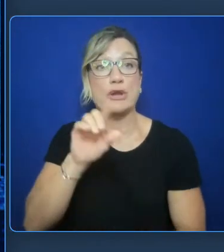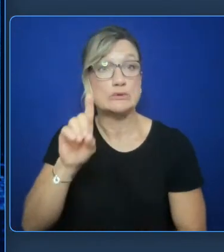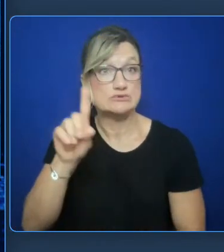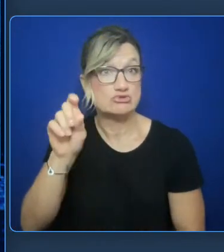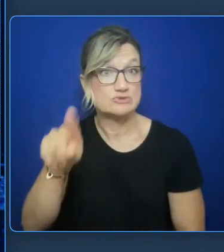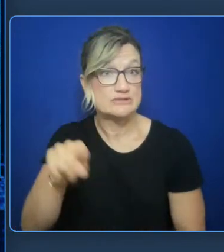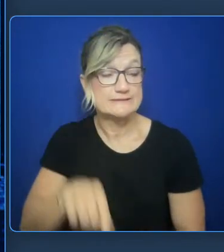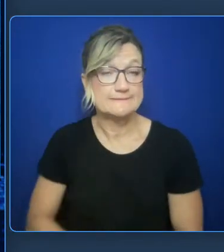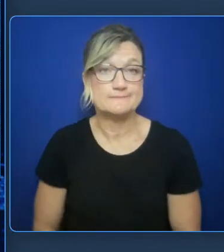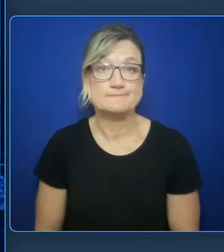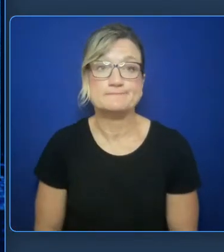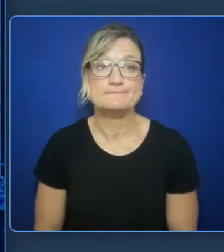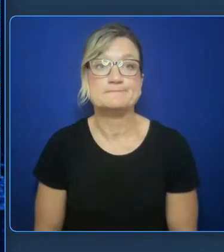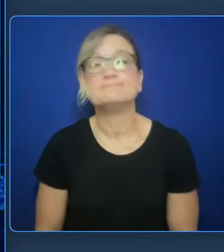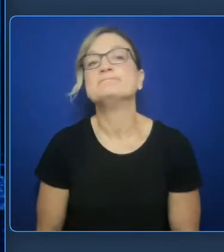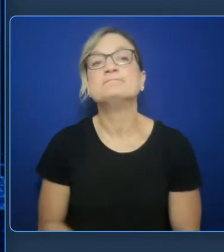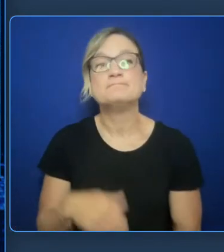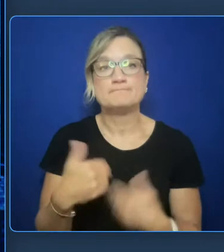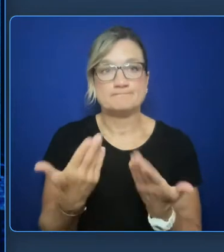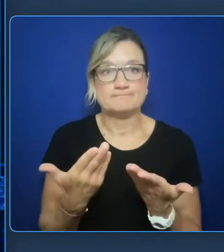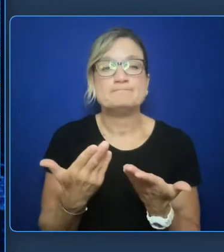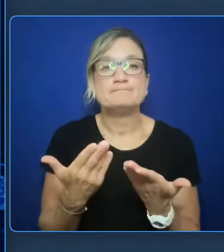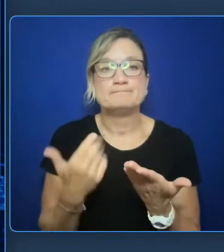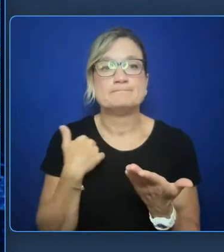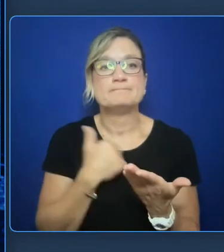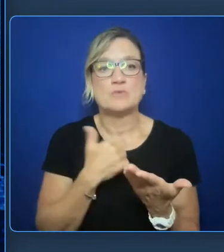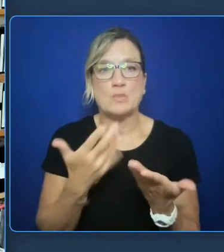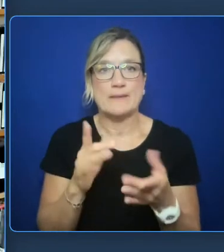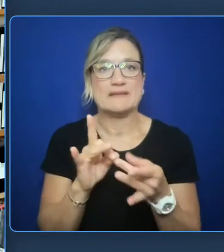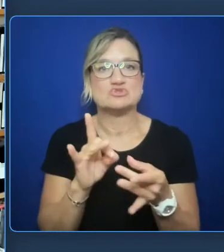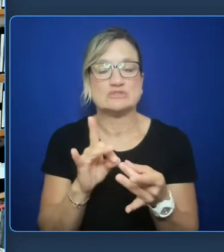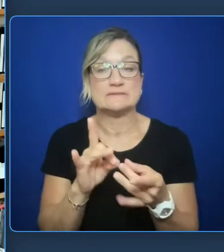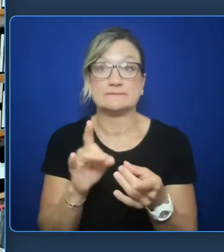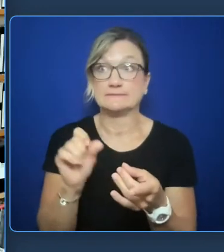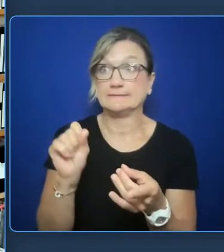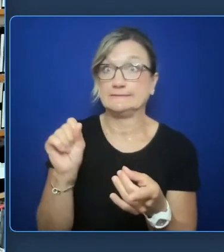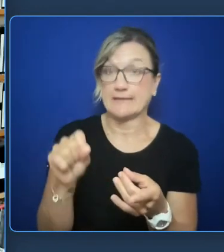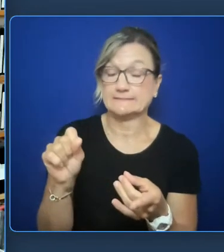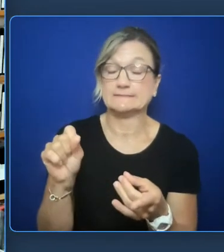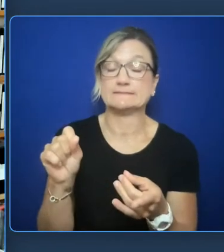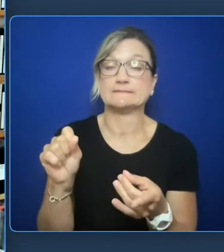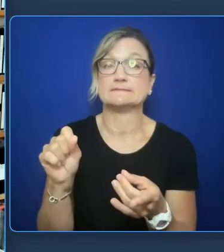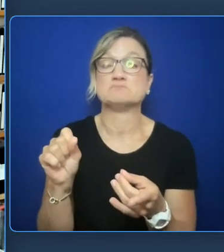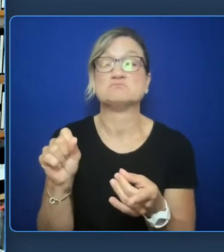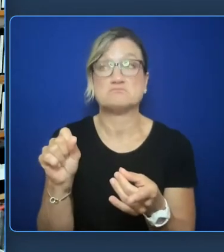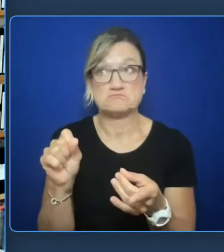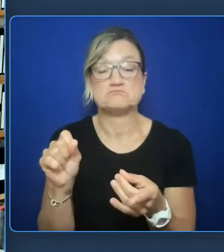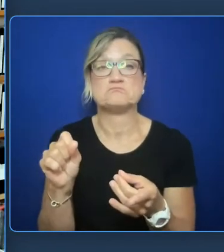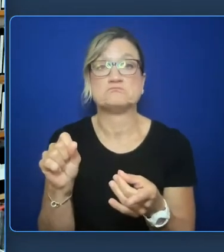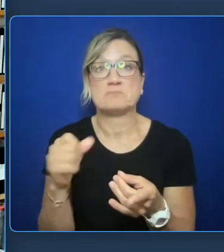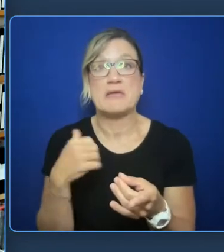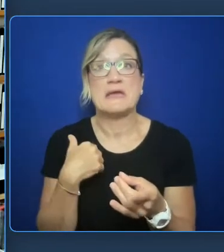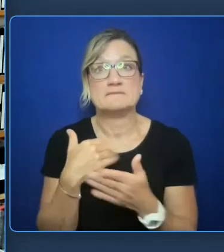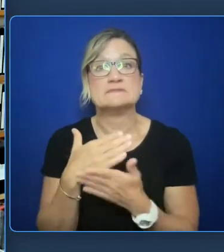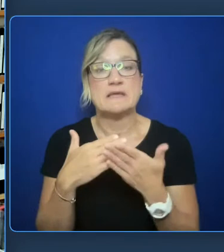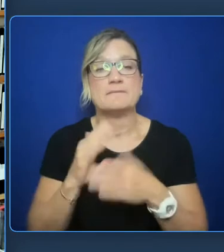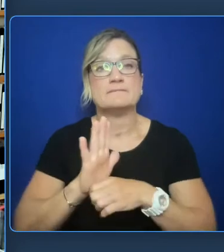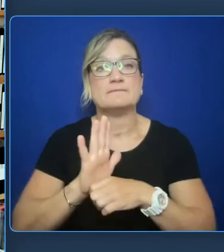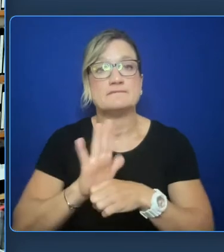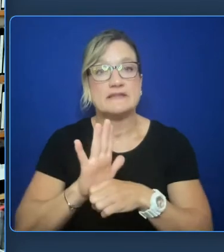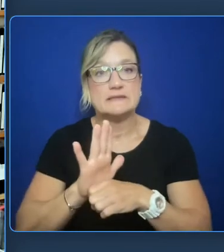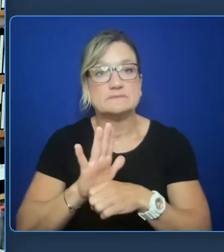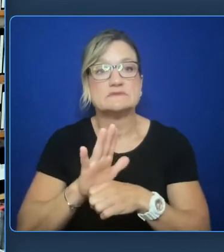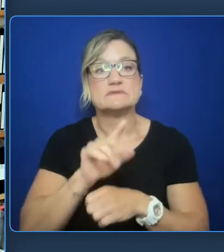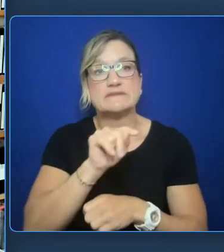descriptions? Well, as we mentioned, yes, there are some films,